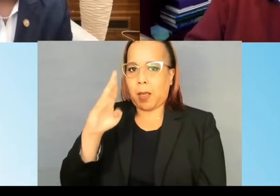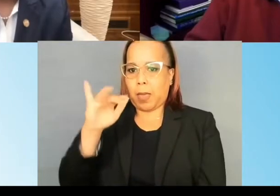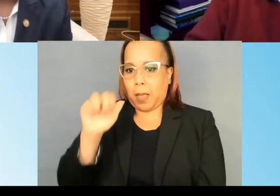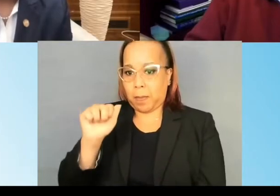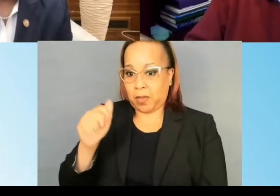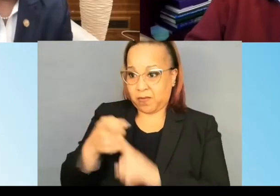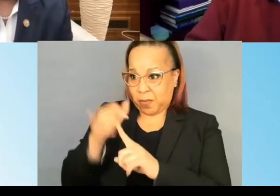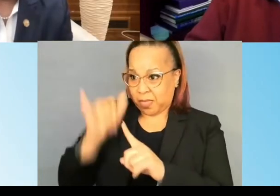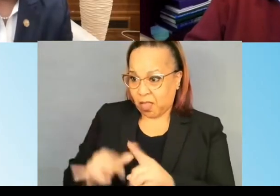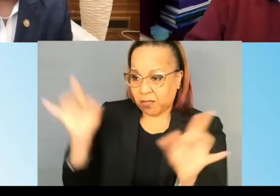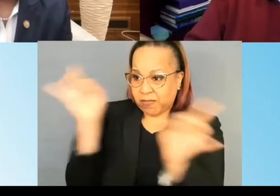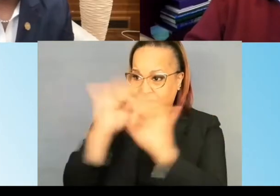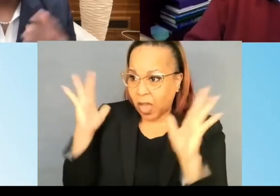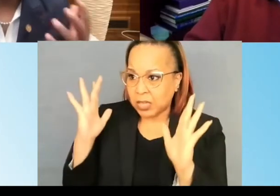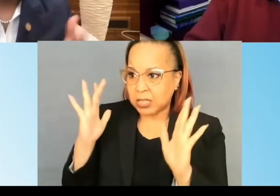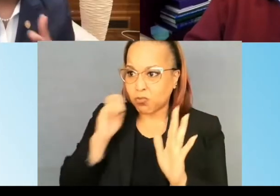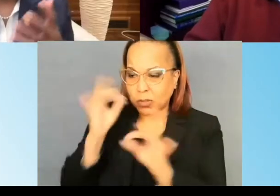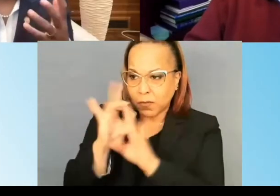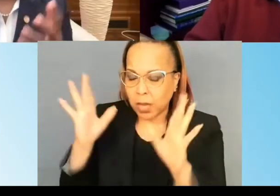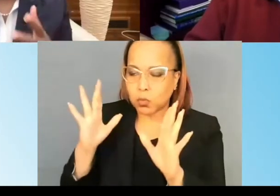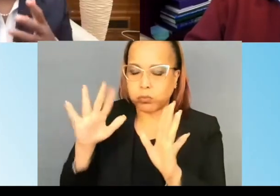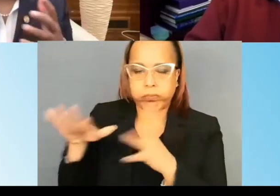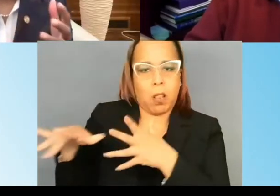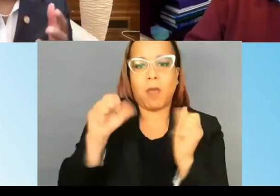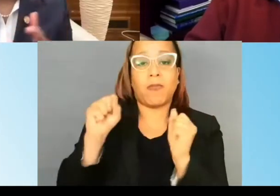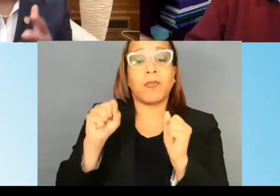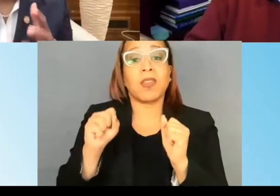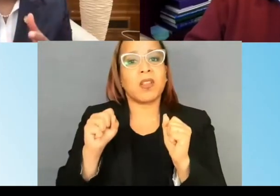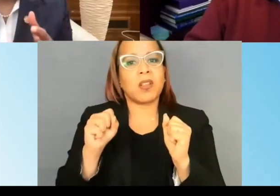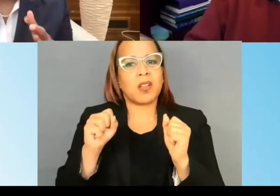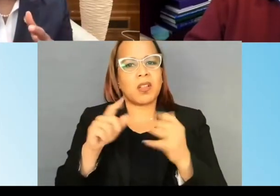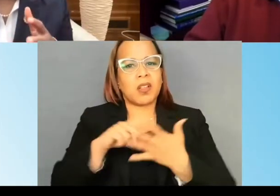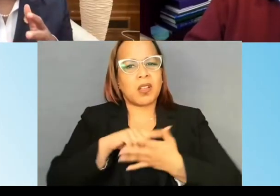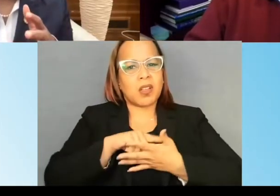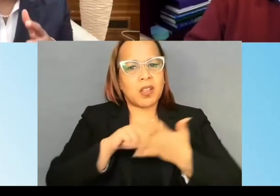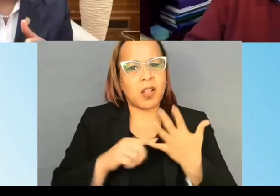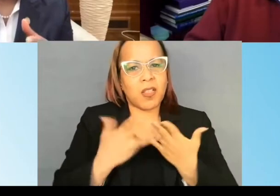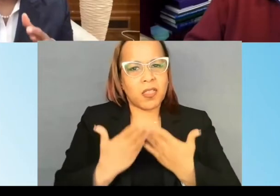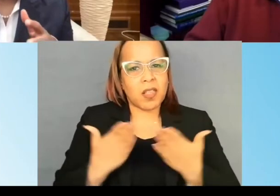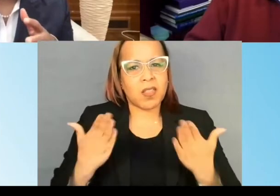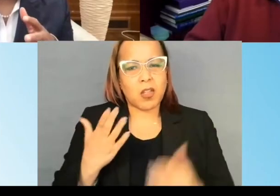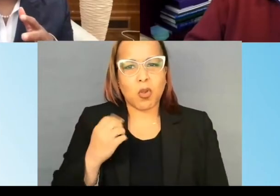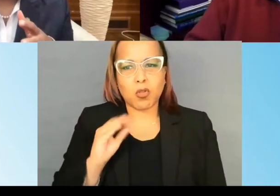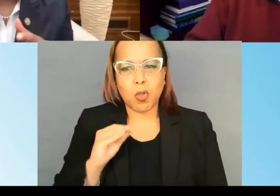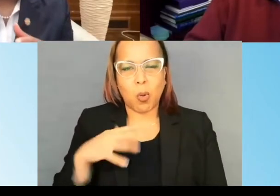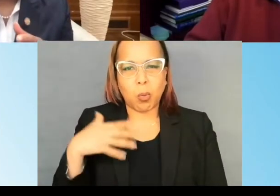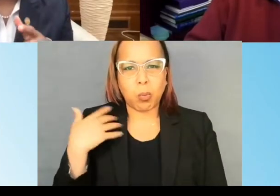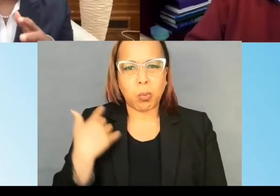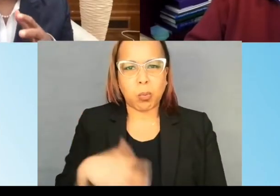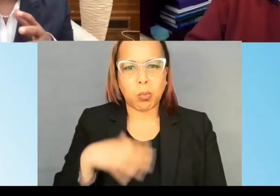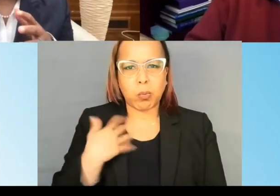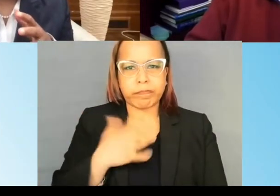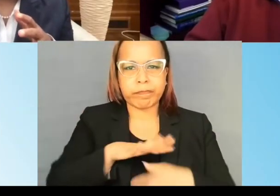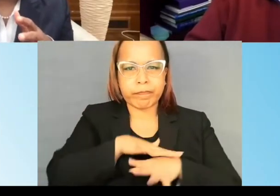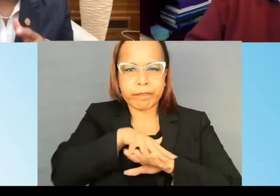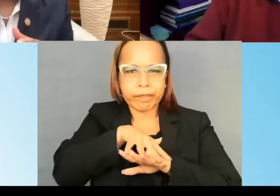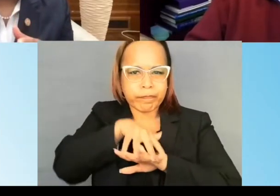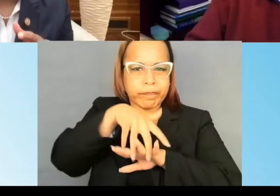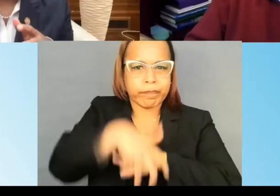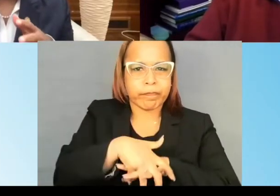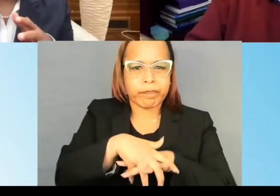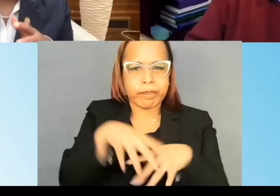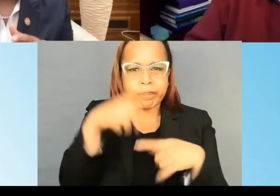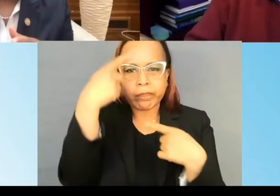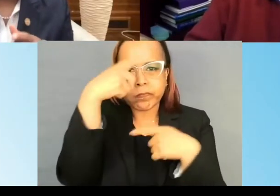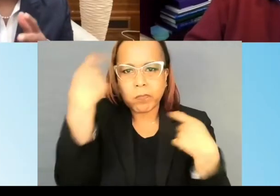racial violence. But so a lot of these things are just so deeply ingrained in the